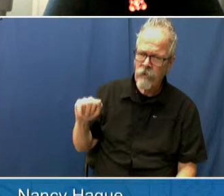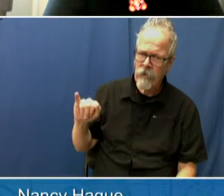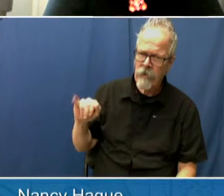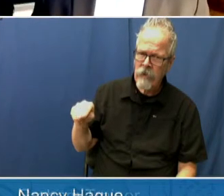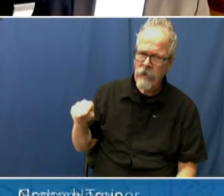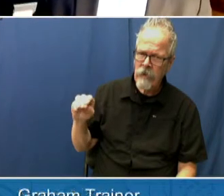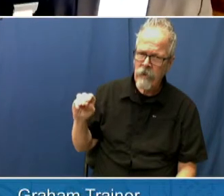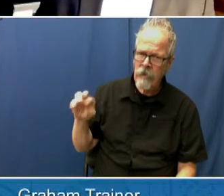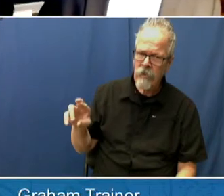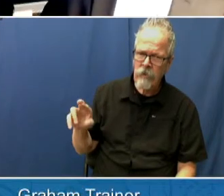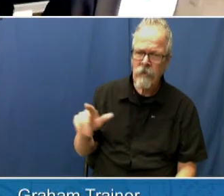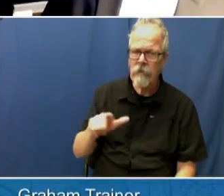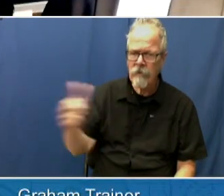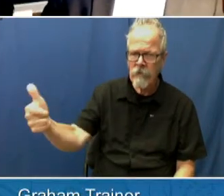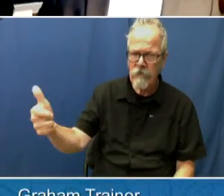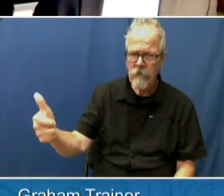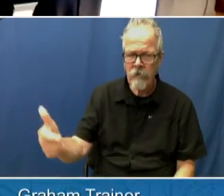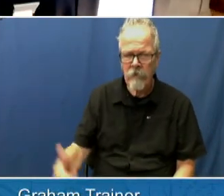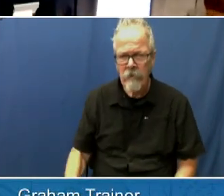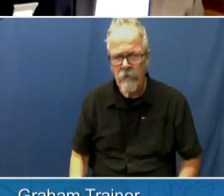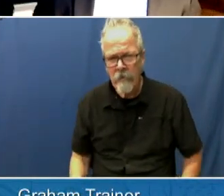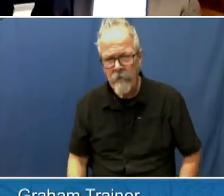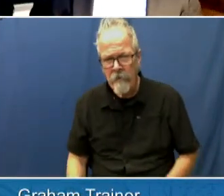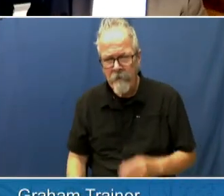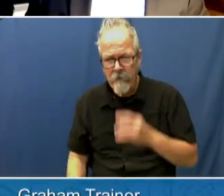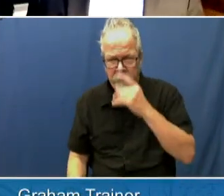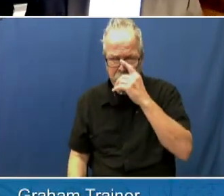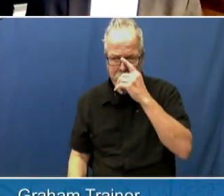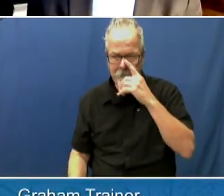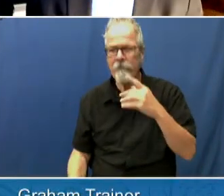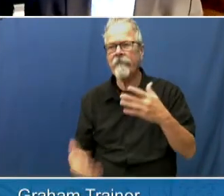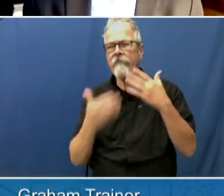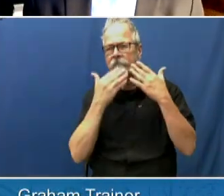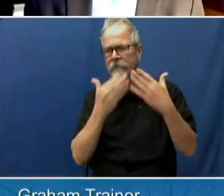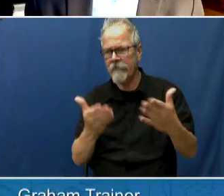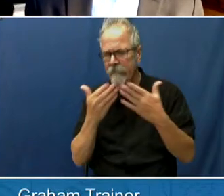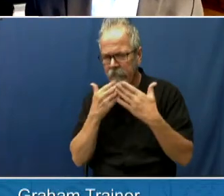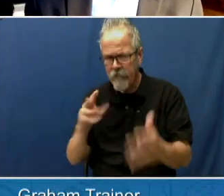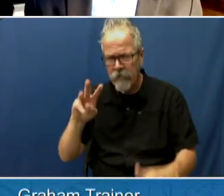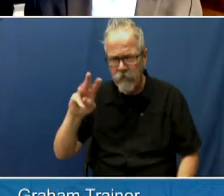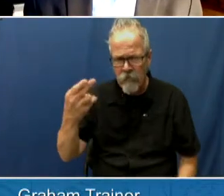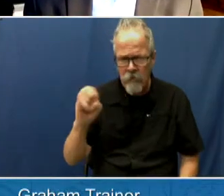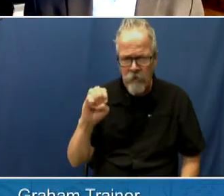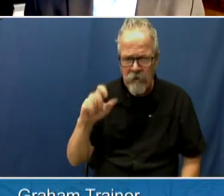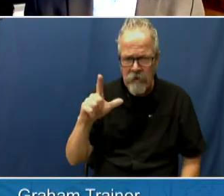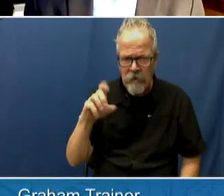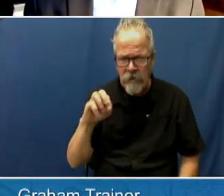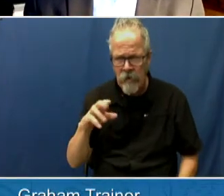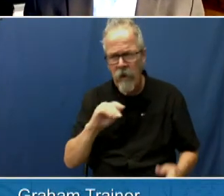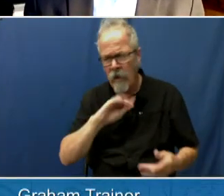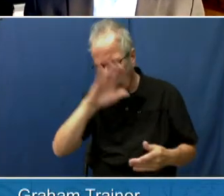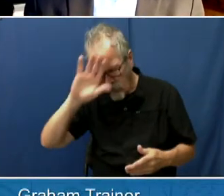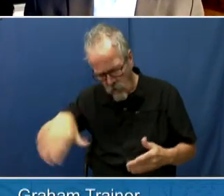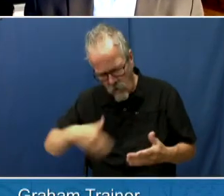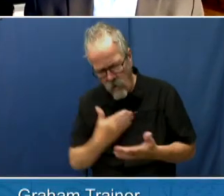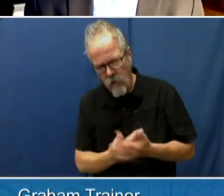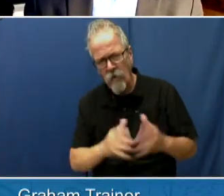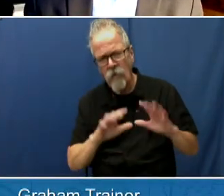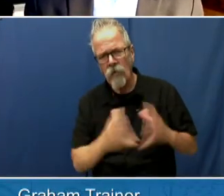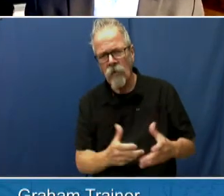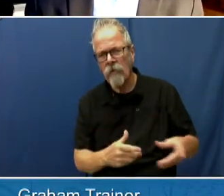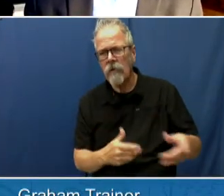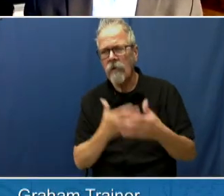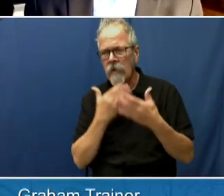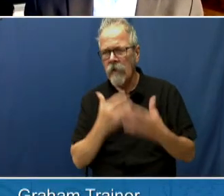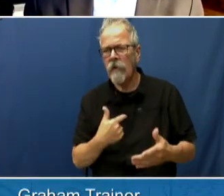Thanks so much, Nancy, and thank you to Mayor Wheeler and leaders for bringing us together today. And I'd also just like to share my gratitude for the voices and the